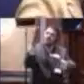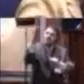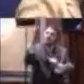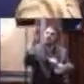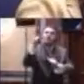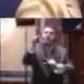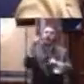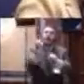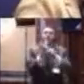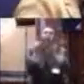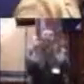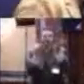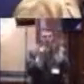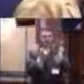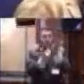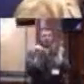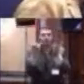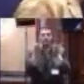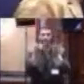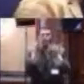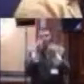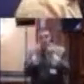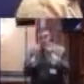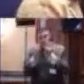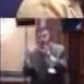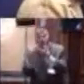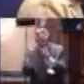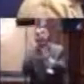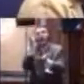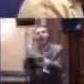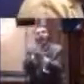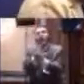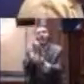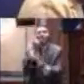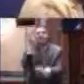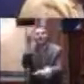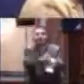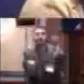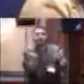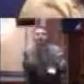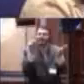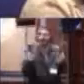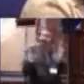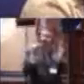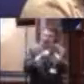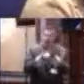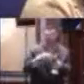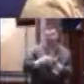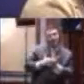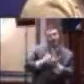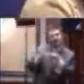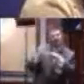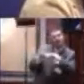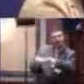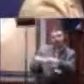human rights, like human rights bodies, etc. I think the big issue as well is not